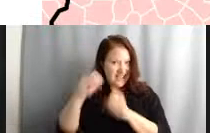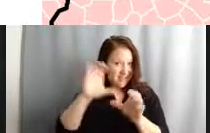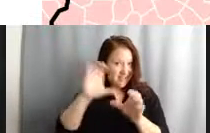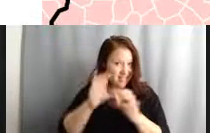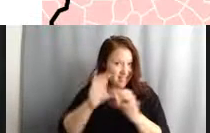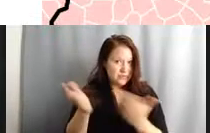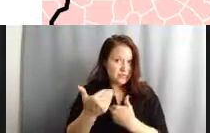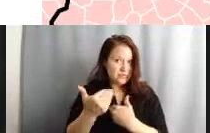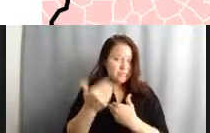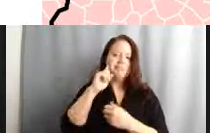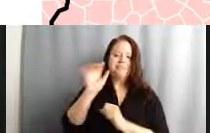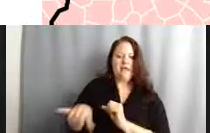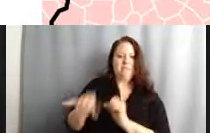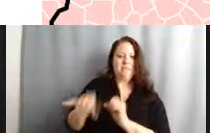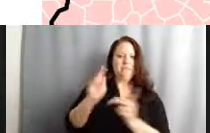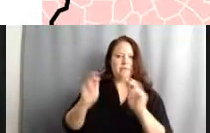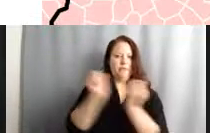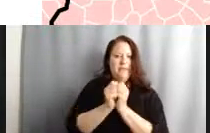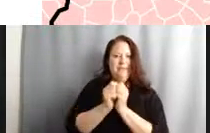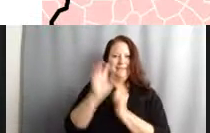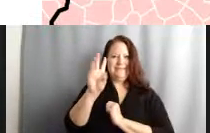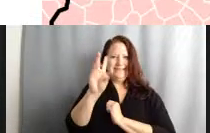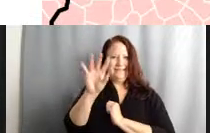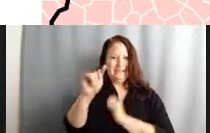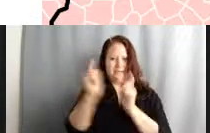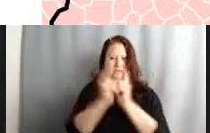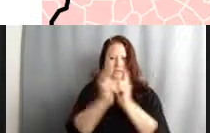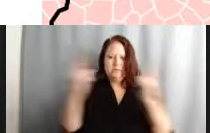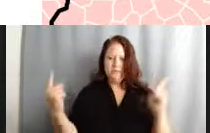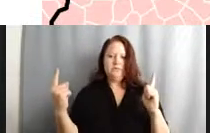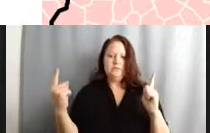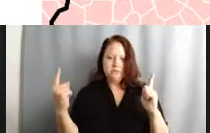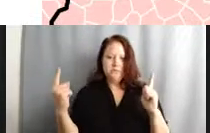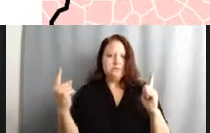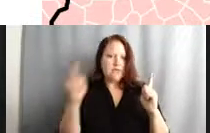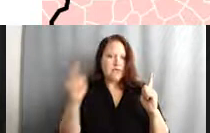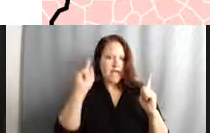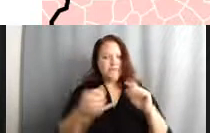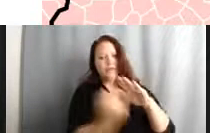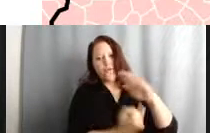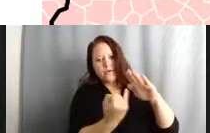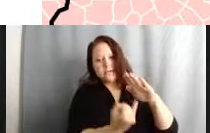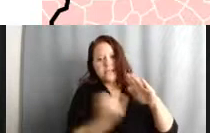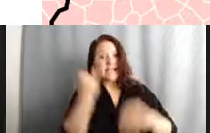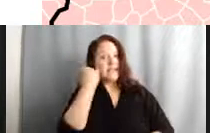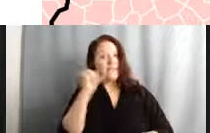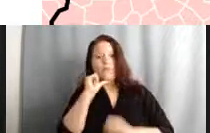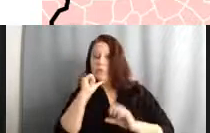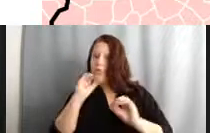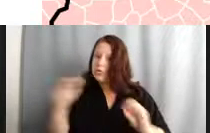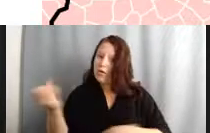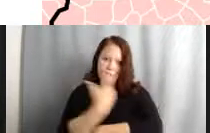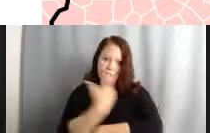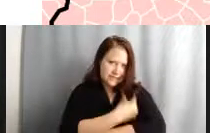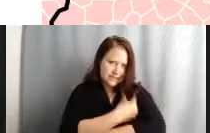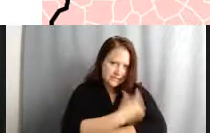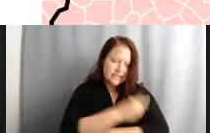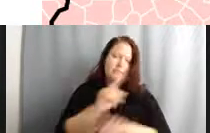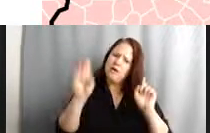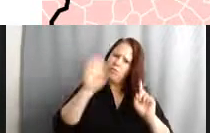that are within 6 feet. Those will be contacts and they'll have to quarantine if they're unvaccinated, but we will bring